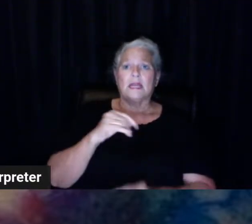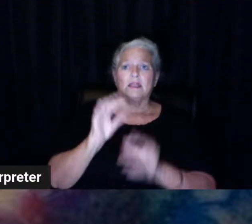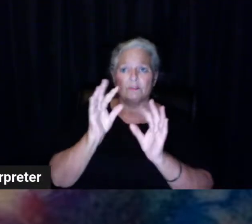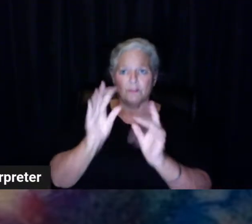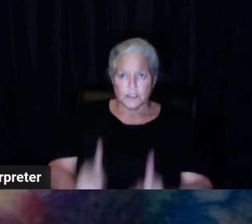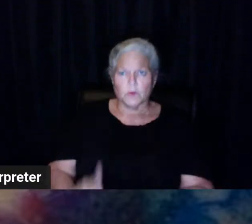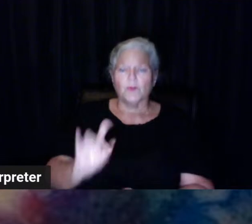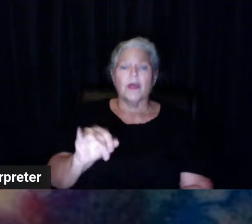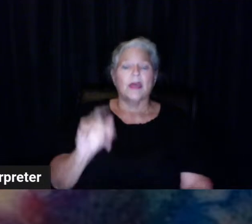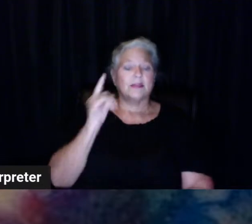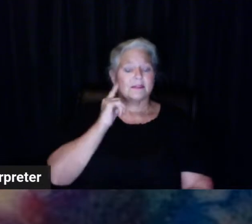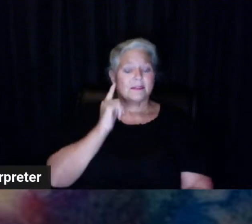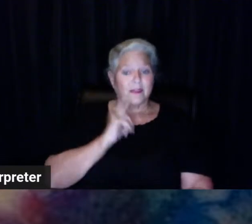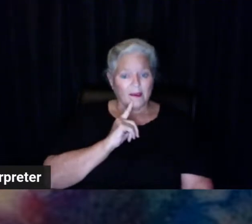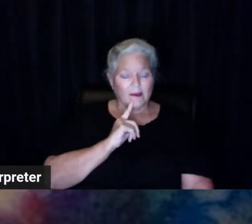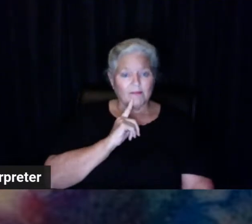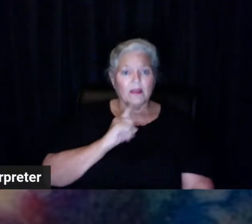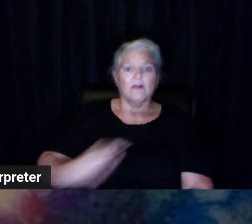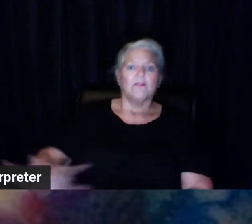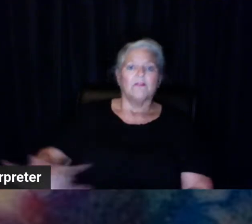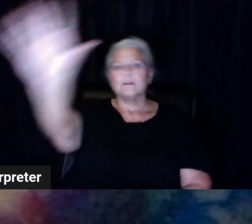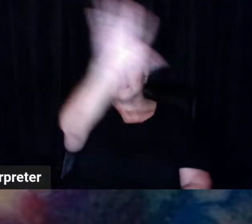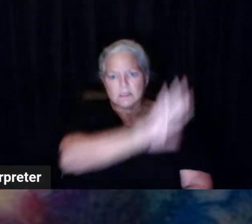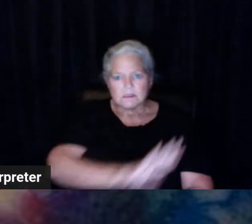an individual that is deaf,